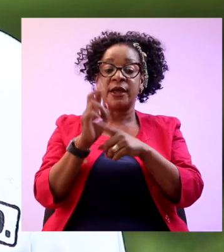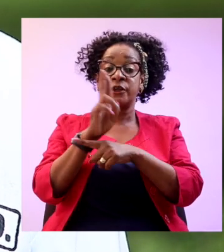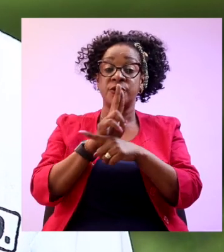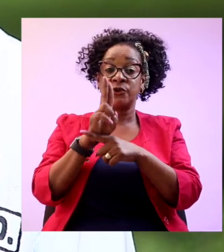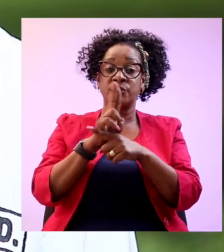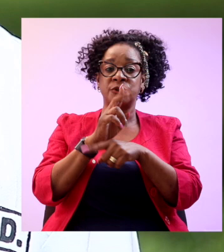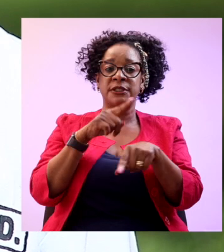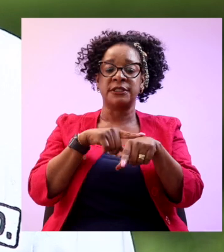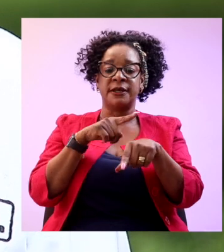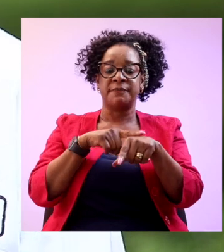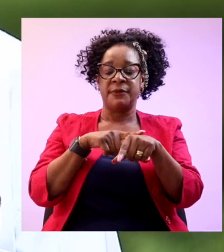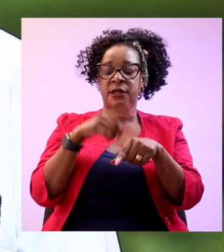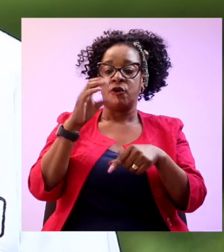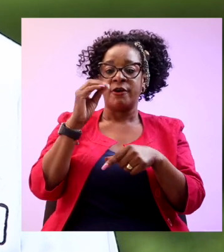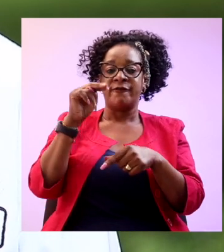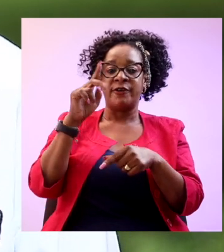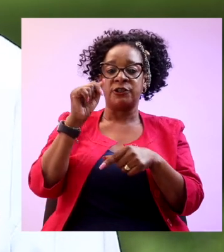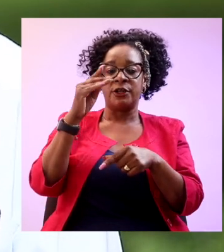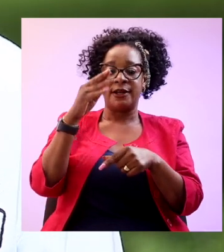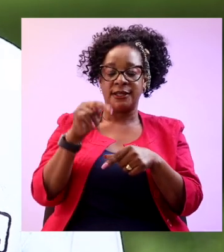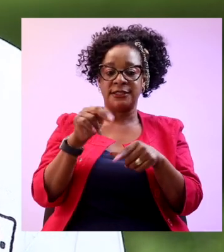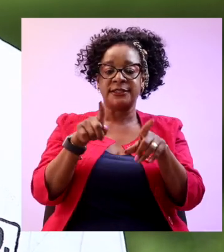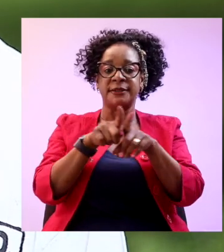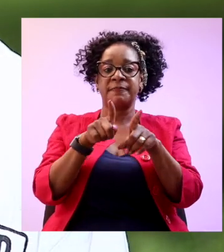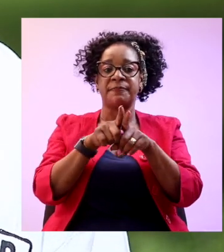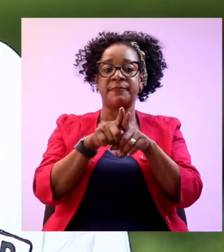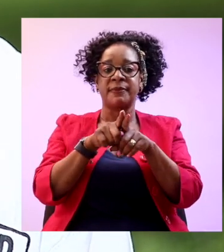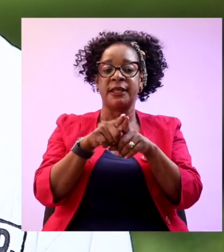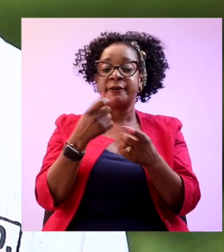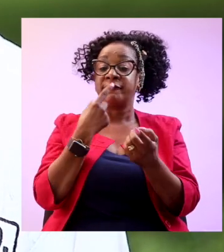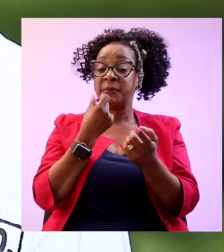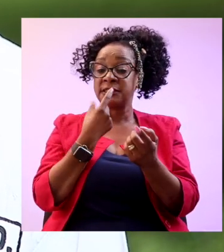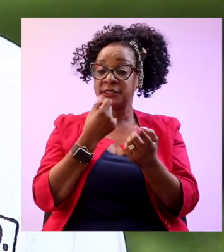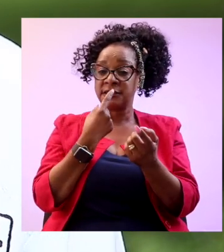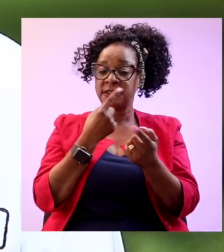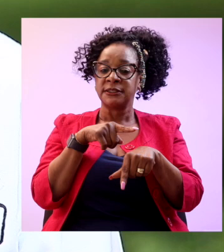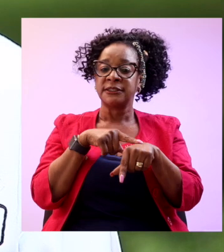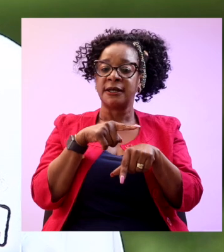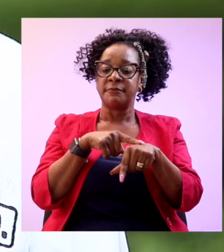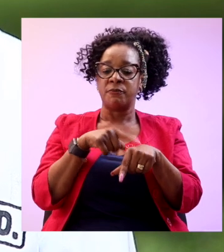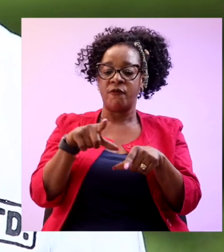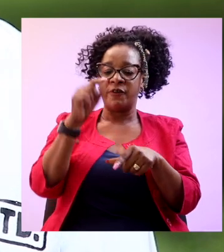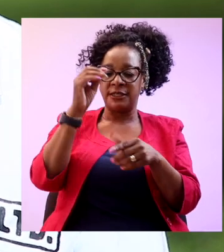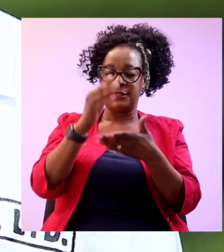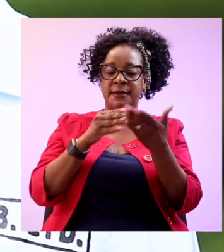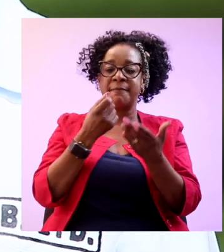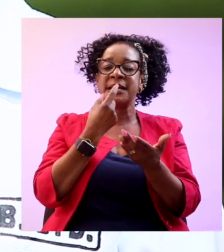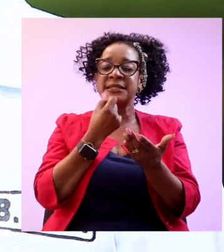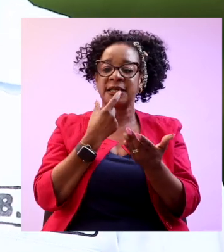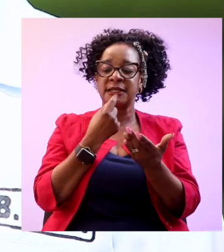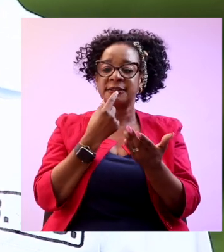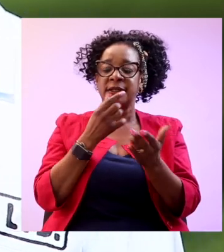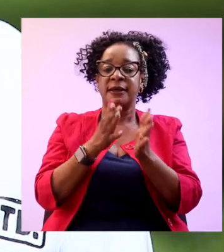also in application in confectionaries, also in pharmaceuticals, when you find the